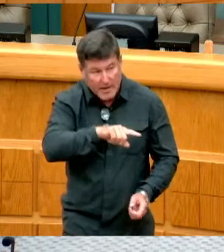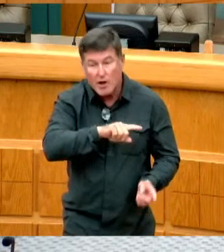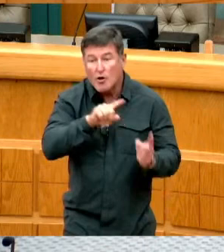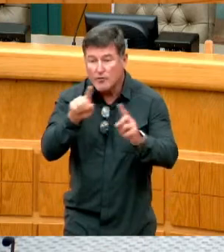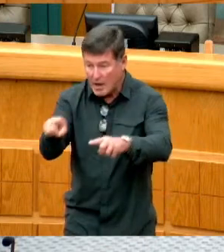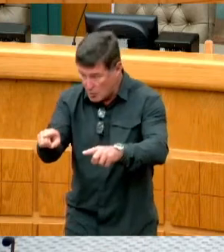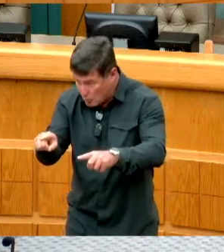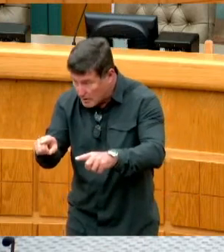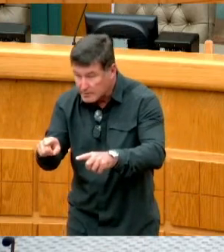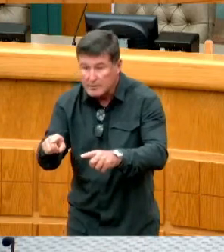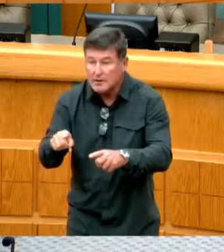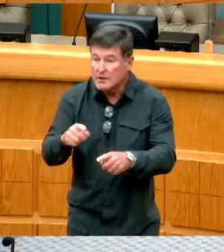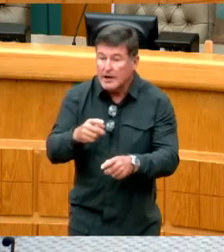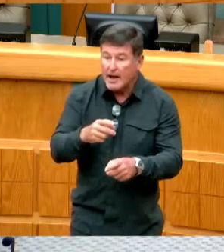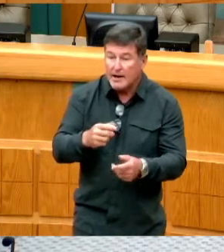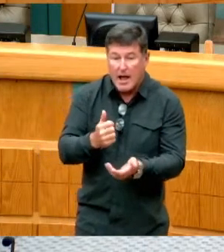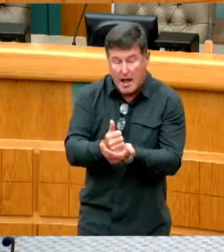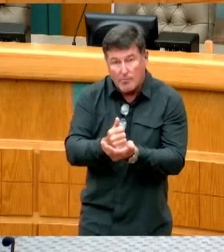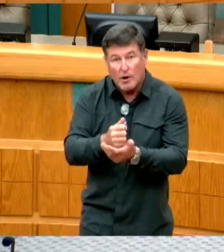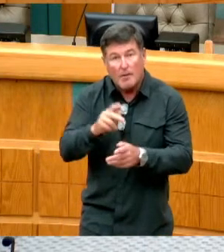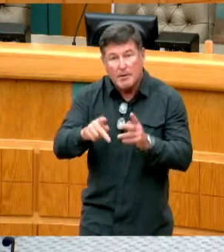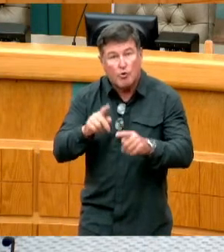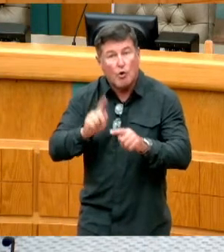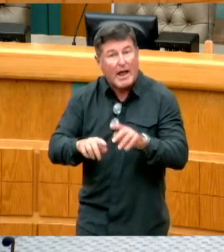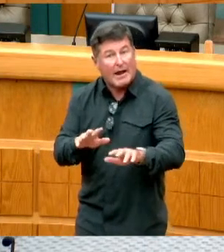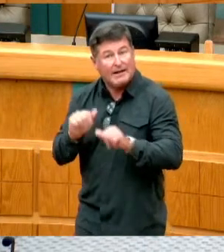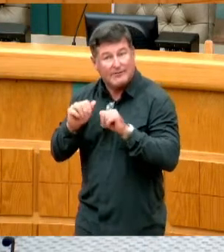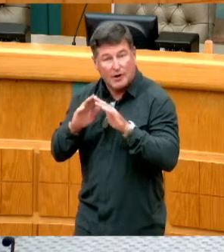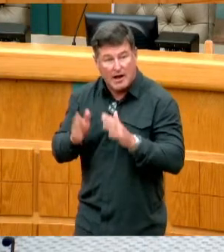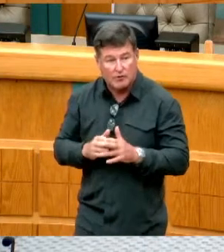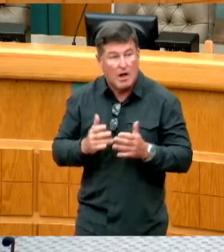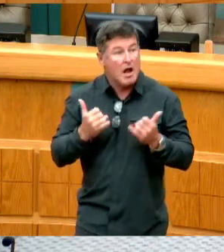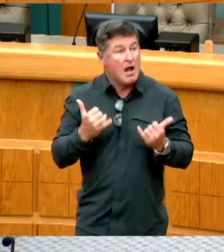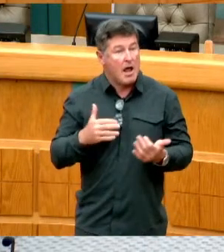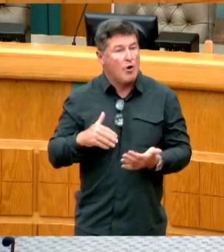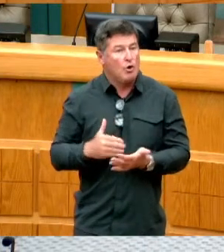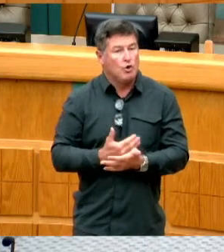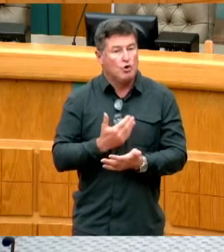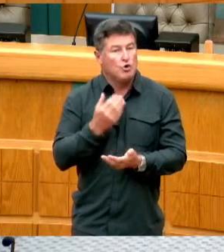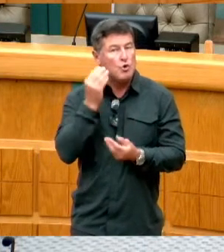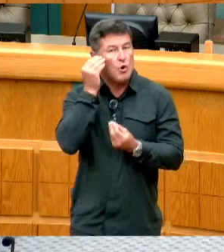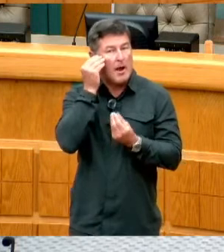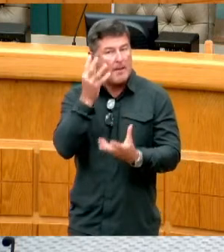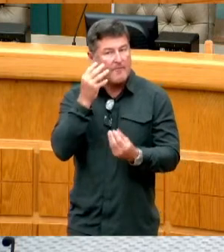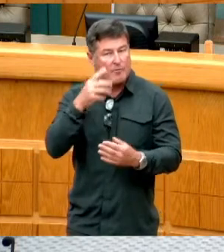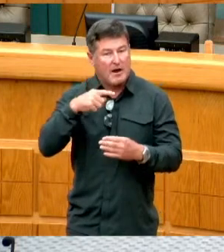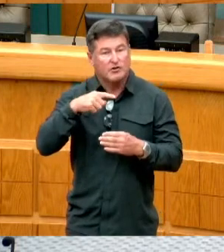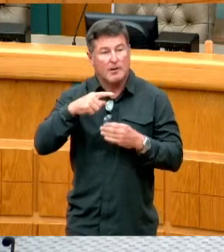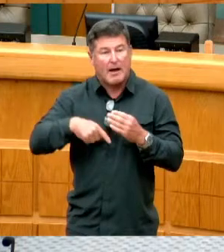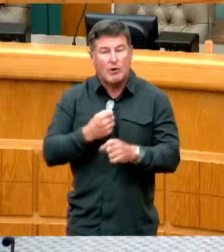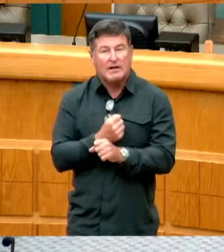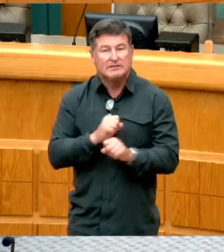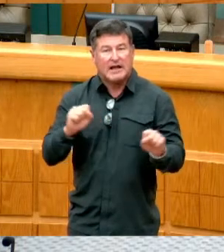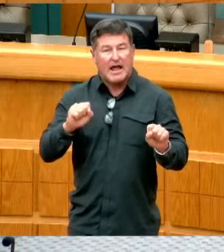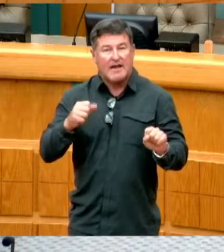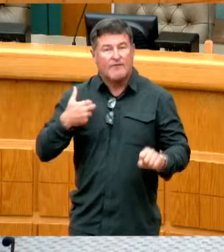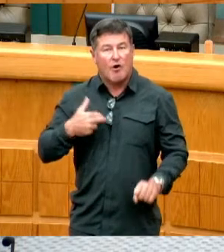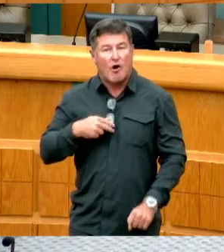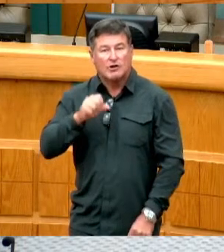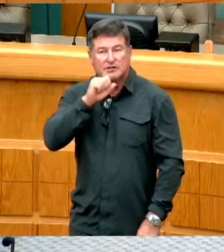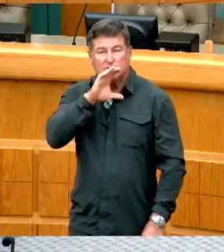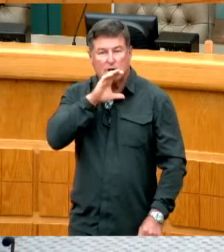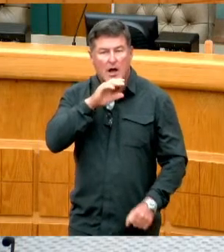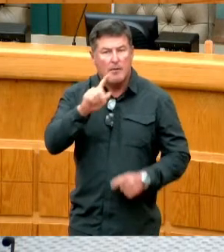and disabled populations. Here is some very important news on this program that everyone has been asking